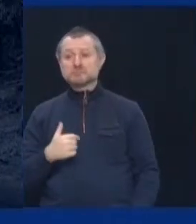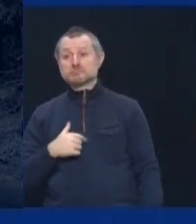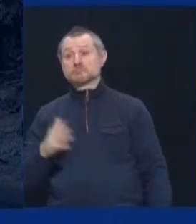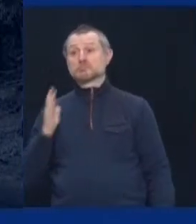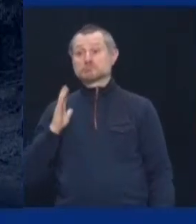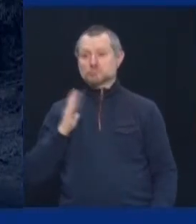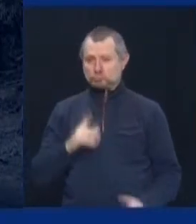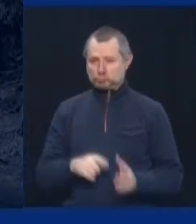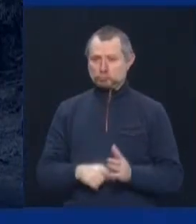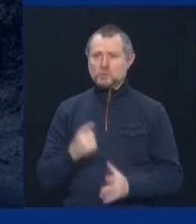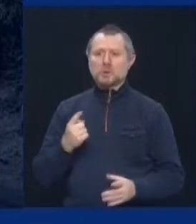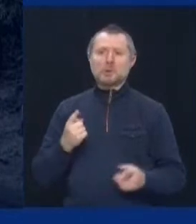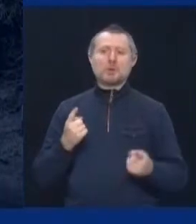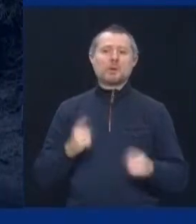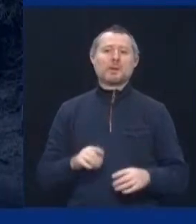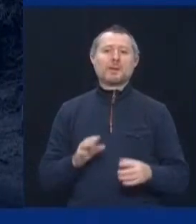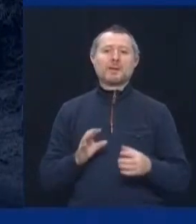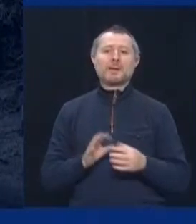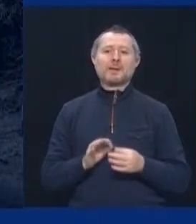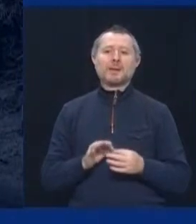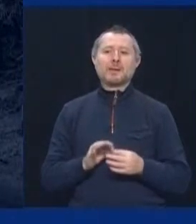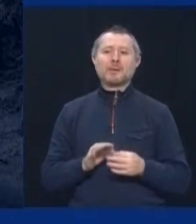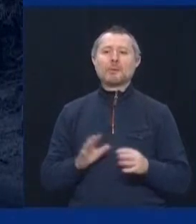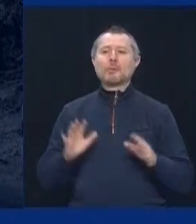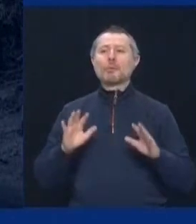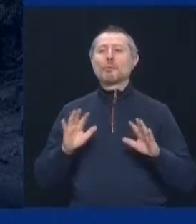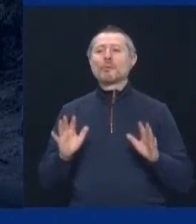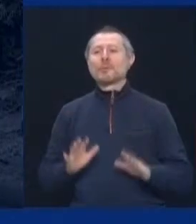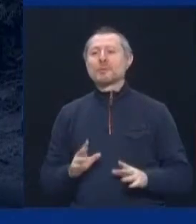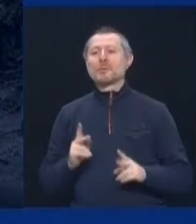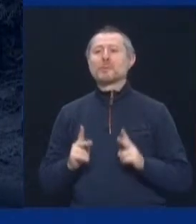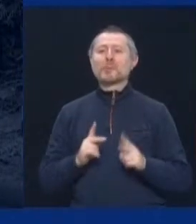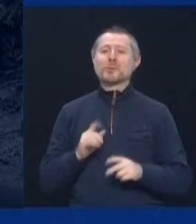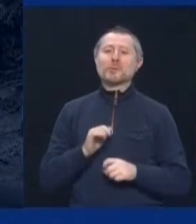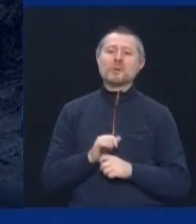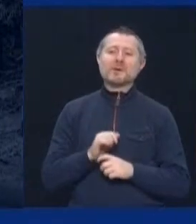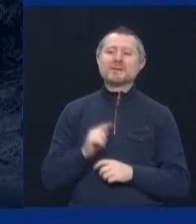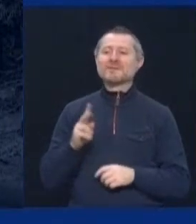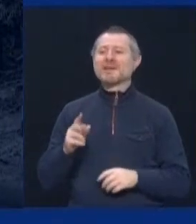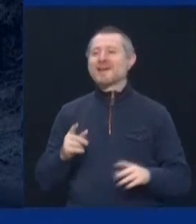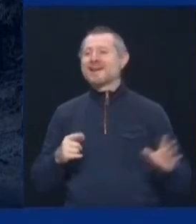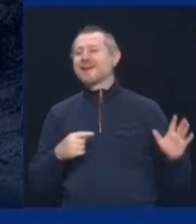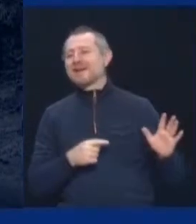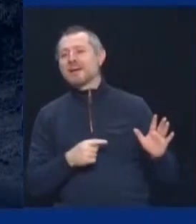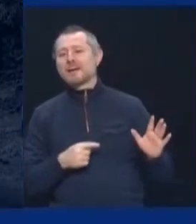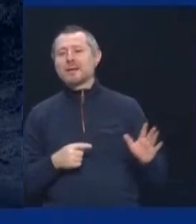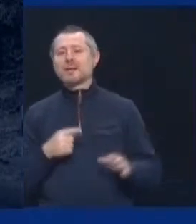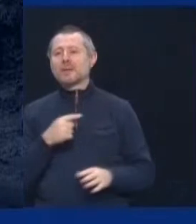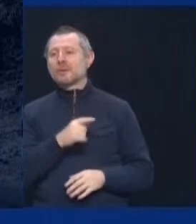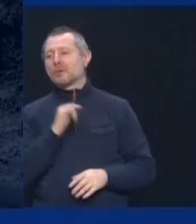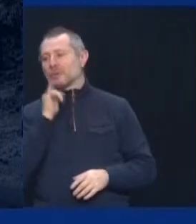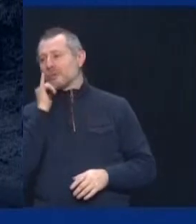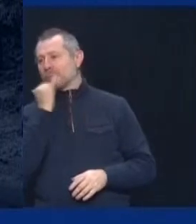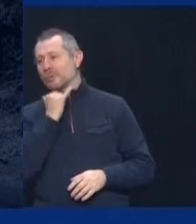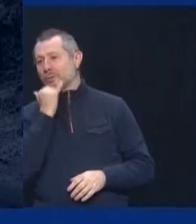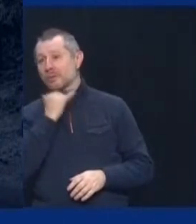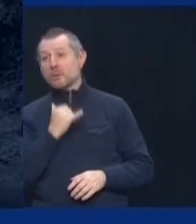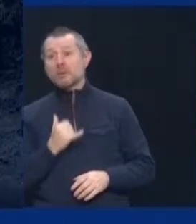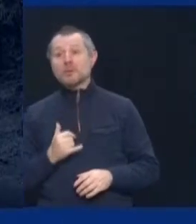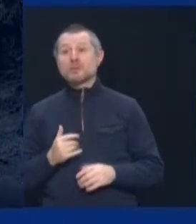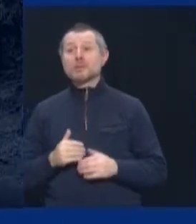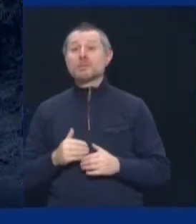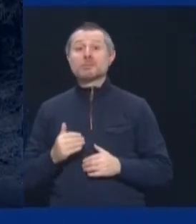said that the weather forecasters were incorrect the next day, and I got